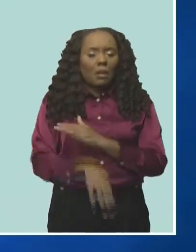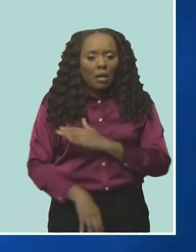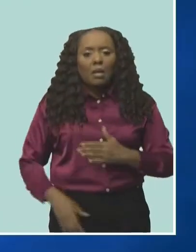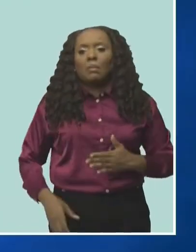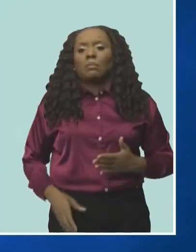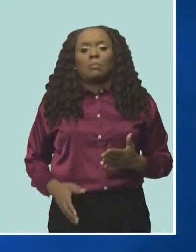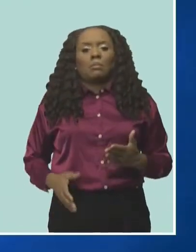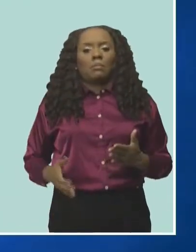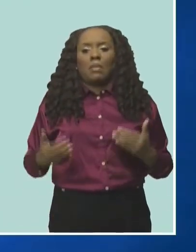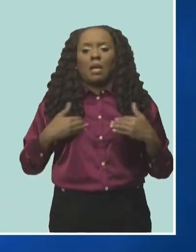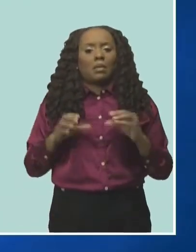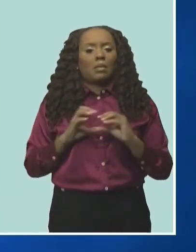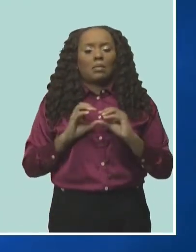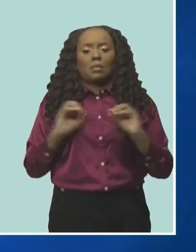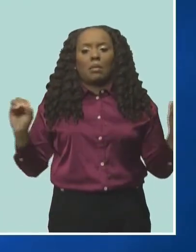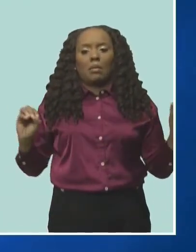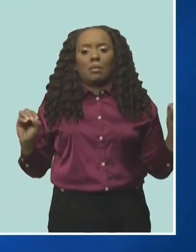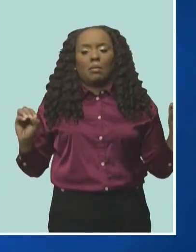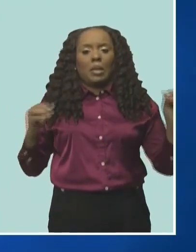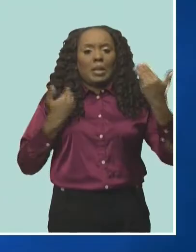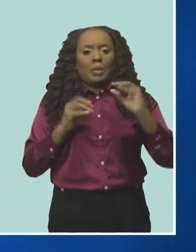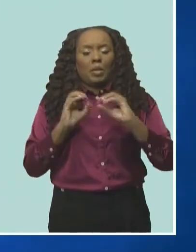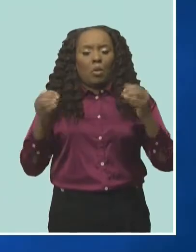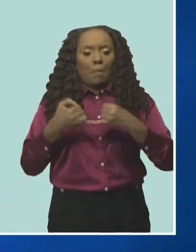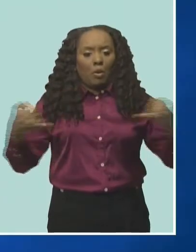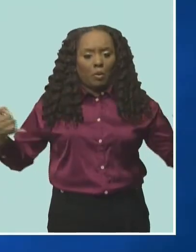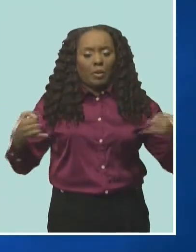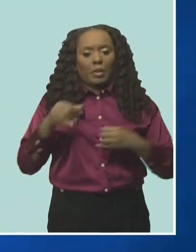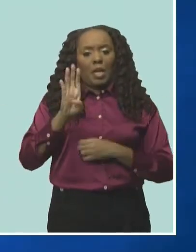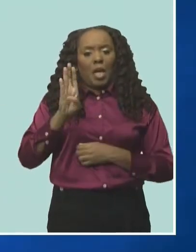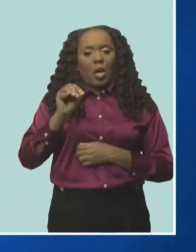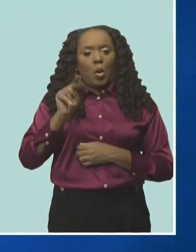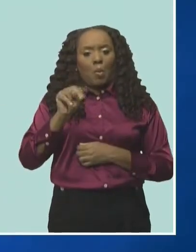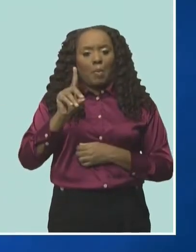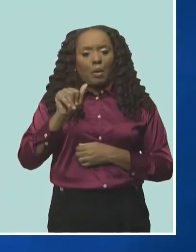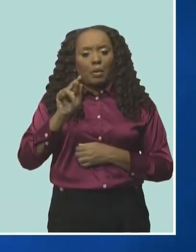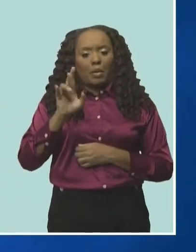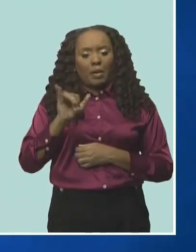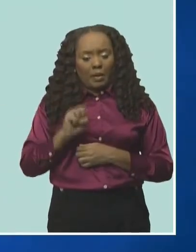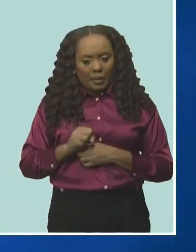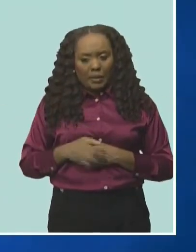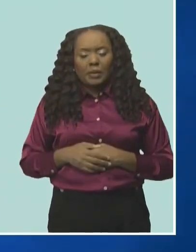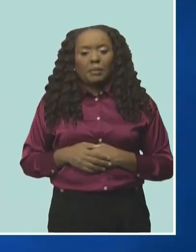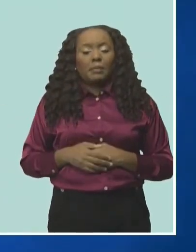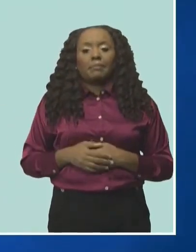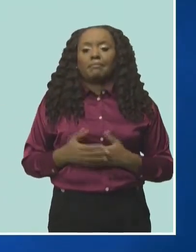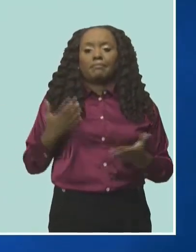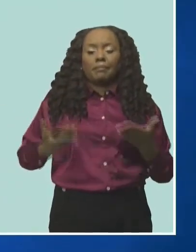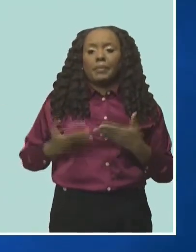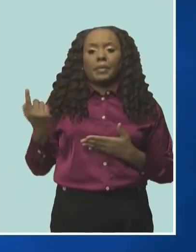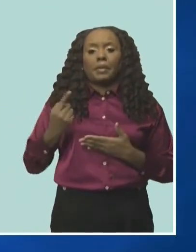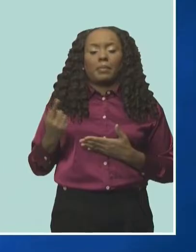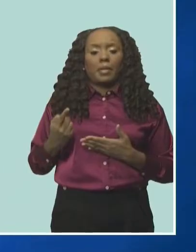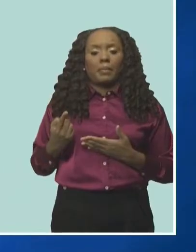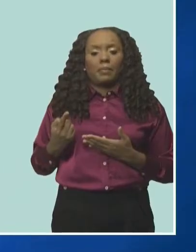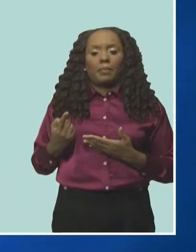crimes, something may happen in the US or the UK that affects me here. It may happen in Eastern Europe that